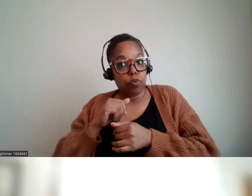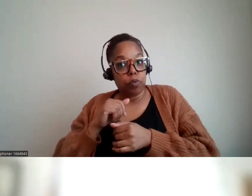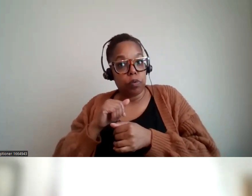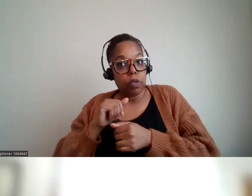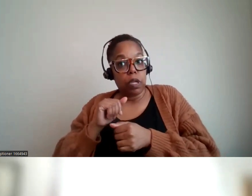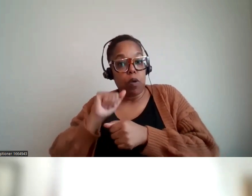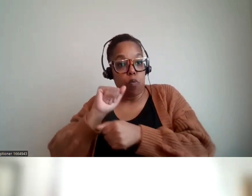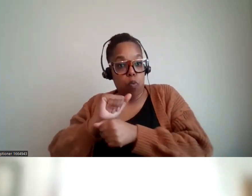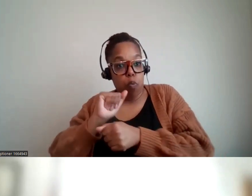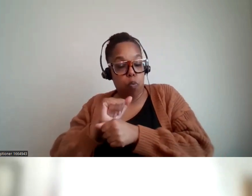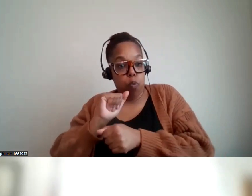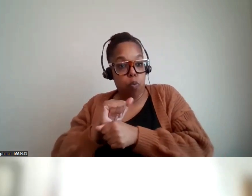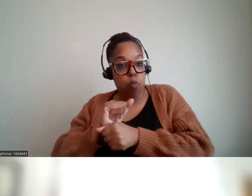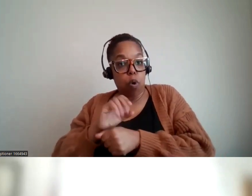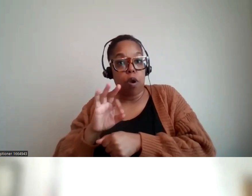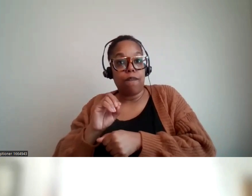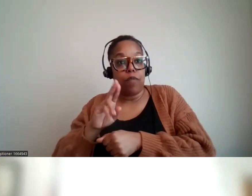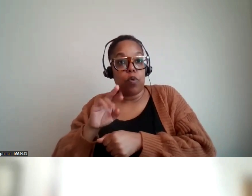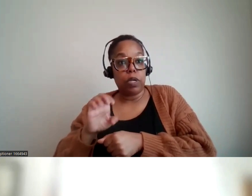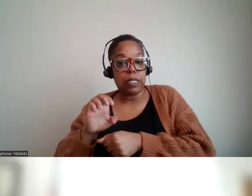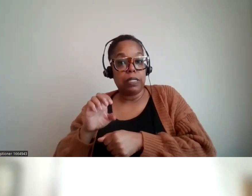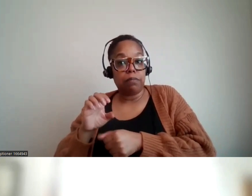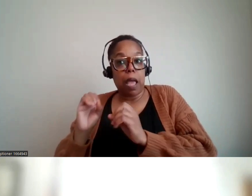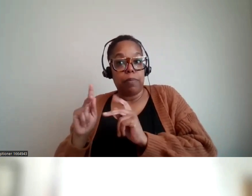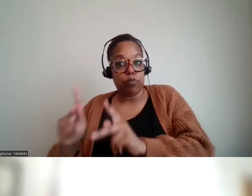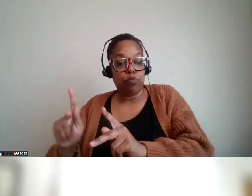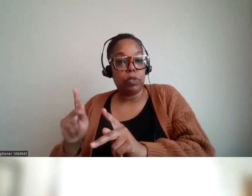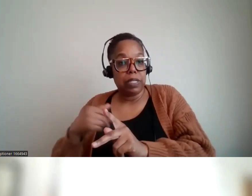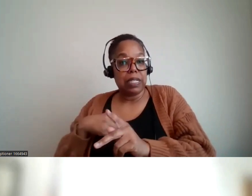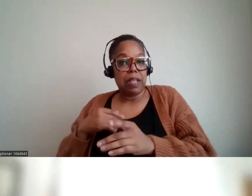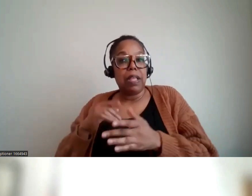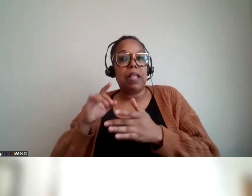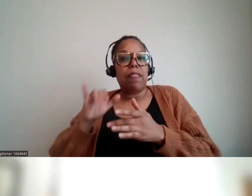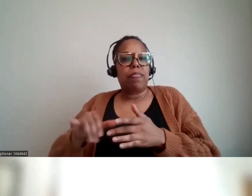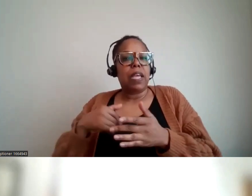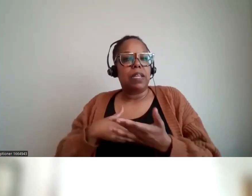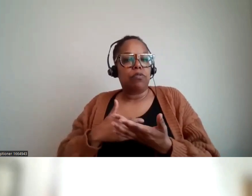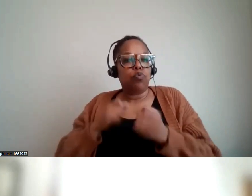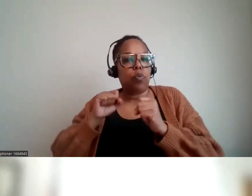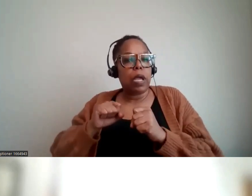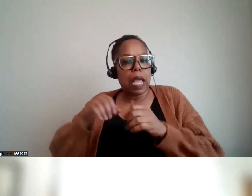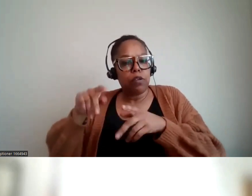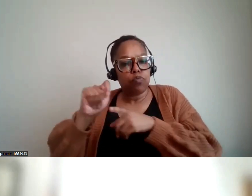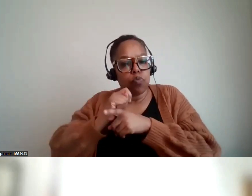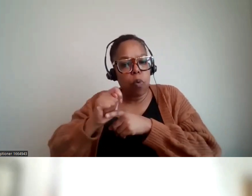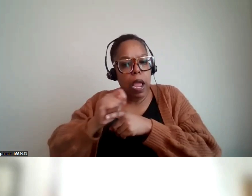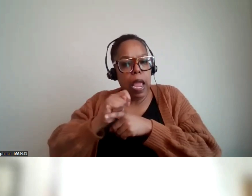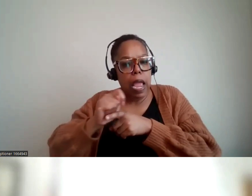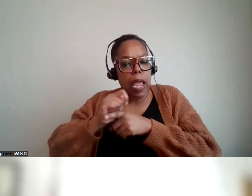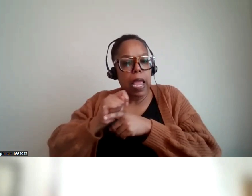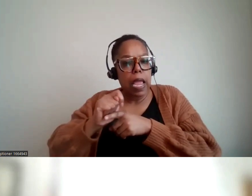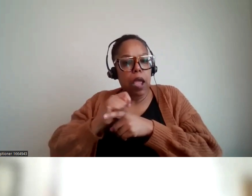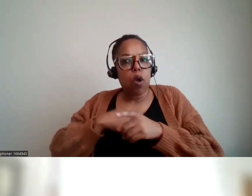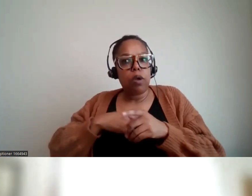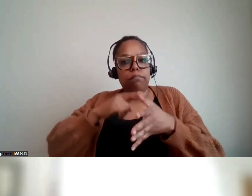that touch upon all of the special populations. Because if you go out and if you're working with somebody who has got ID or DD